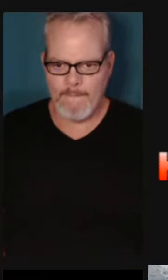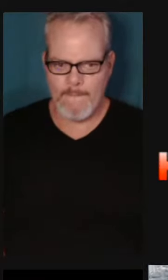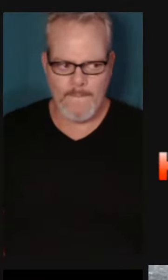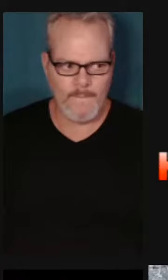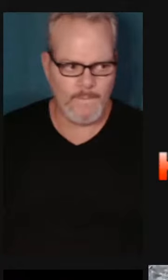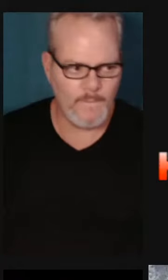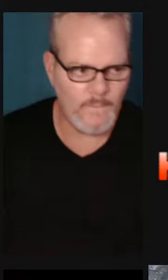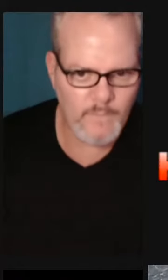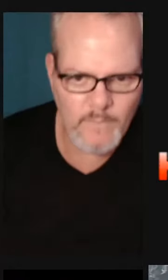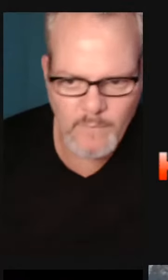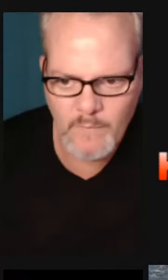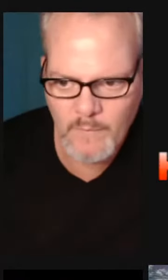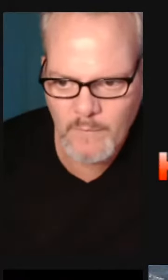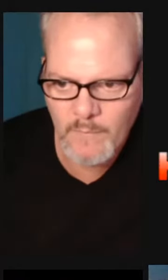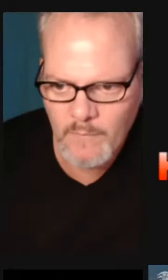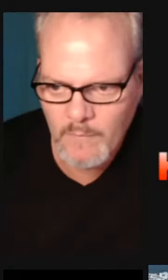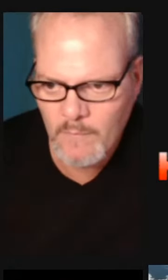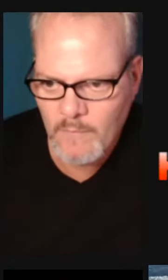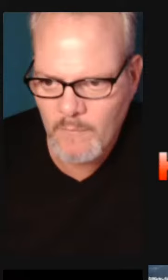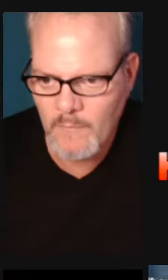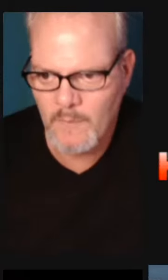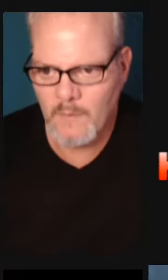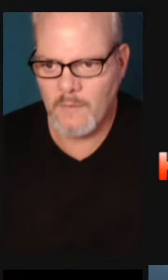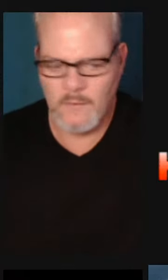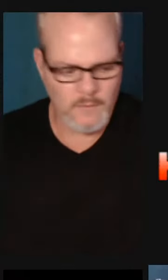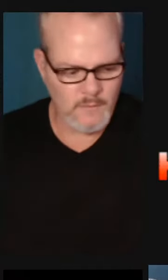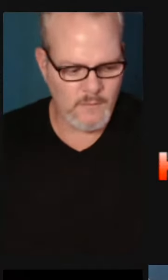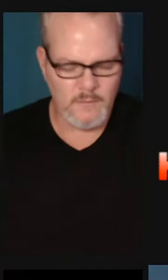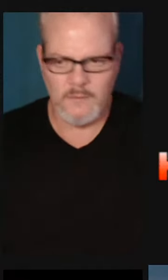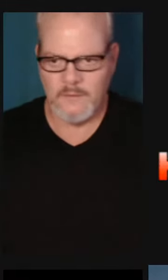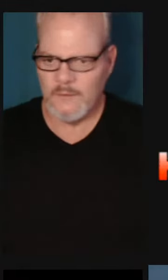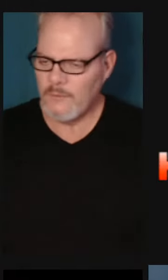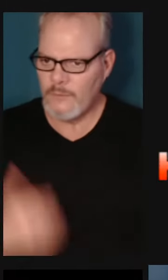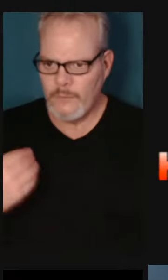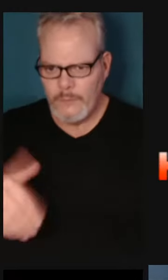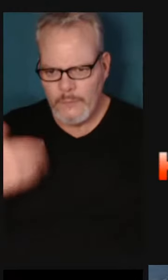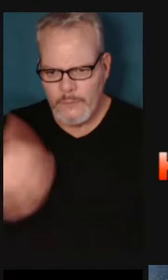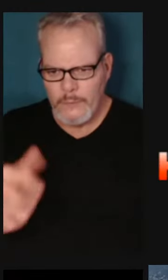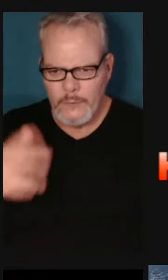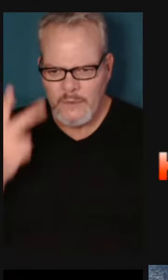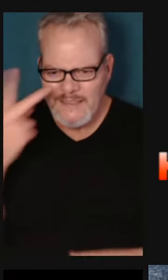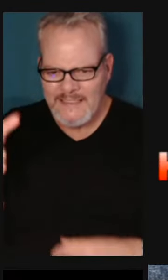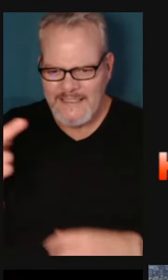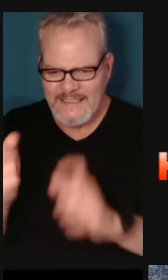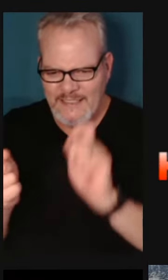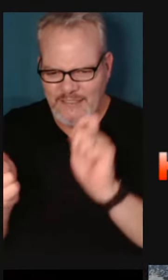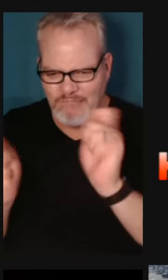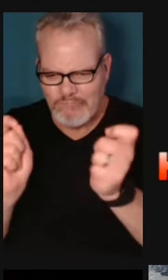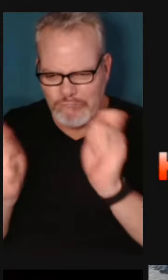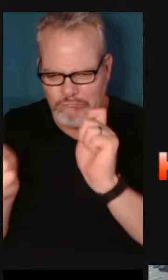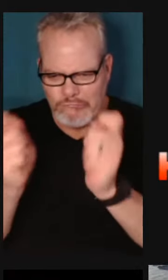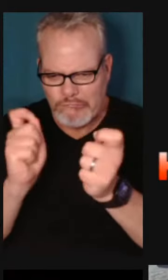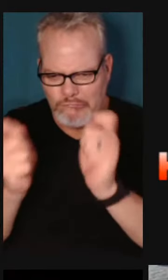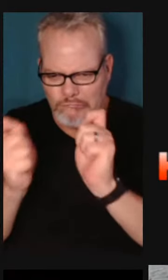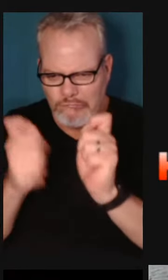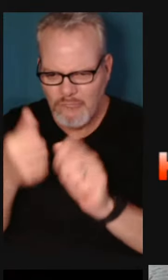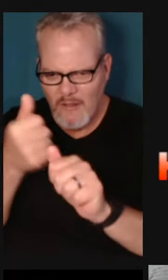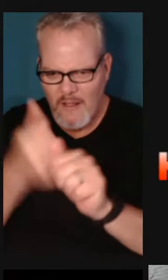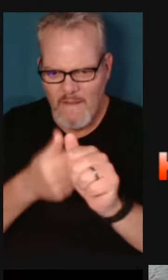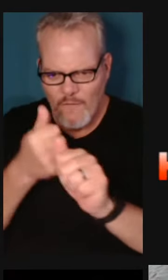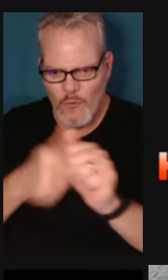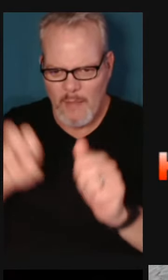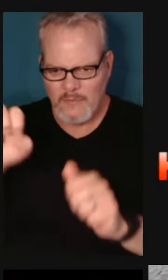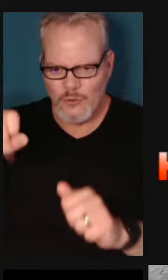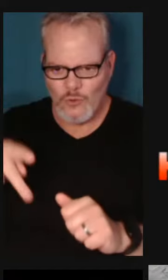The textures are really incredible there on the crater floor. You see them changing every episode. There's features that come